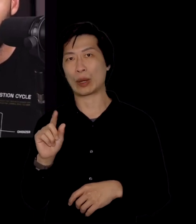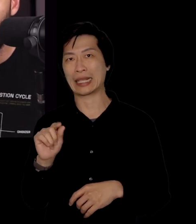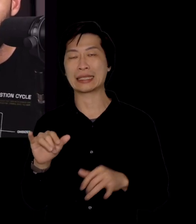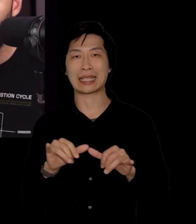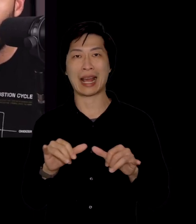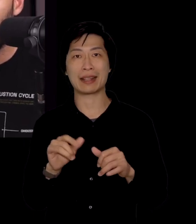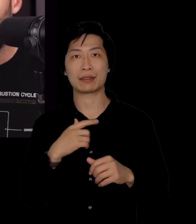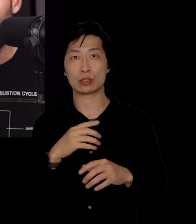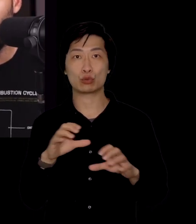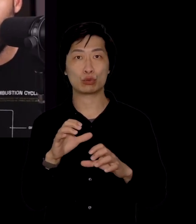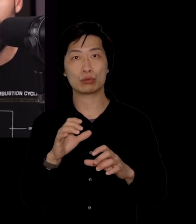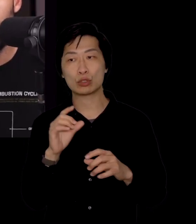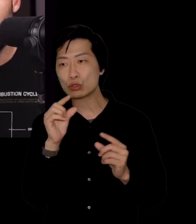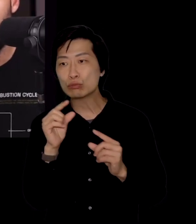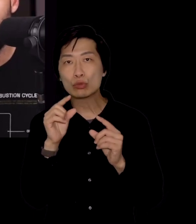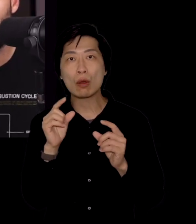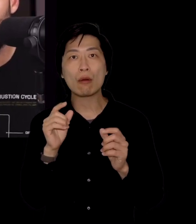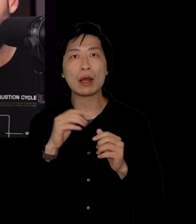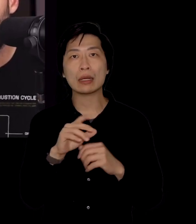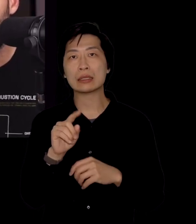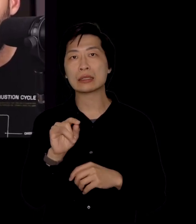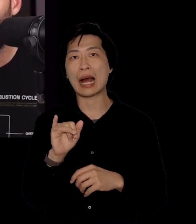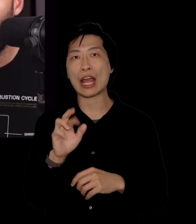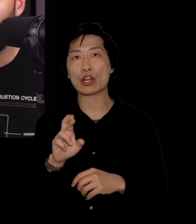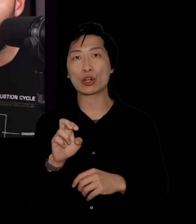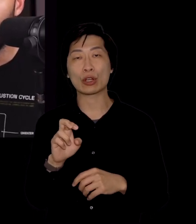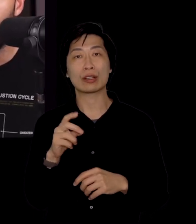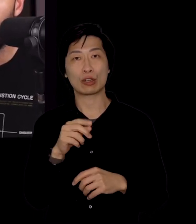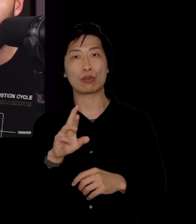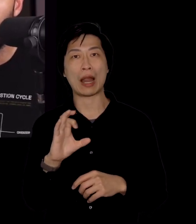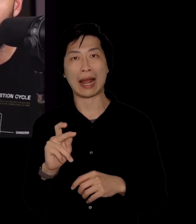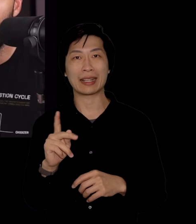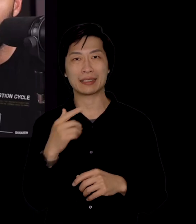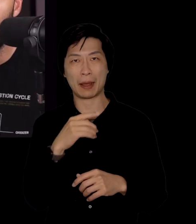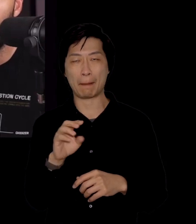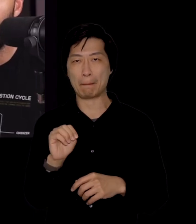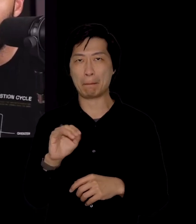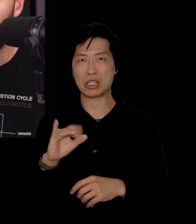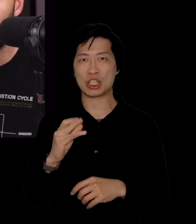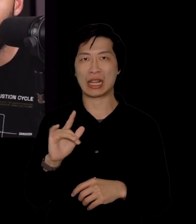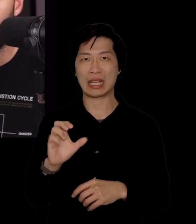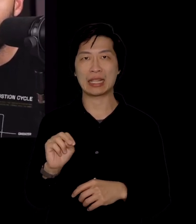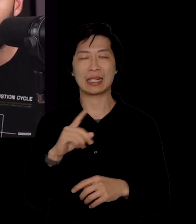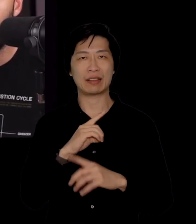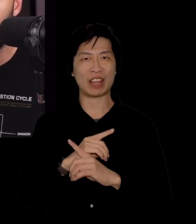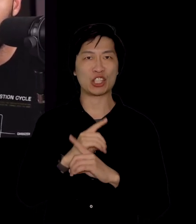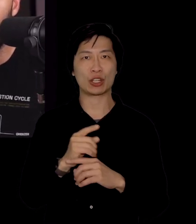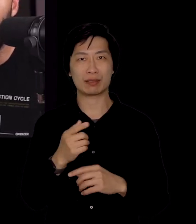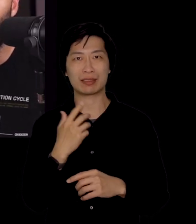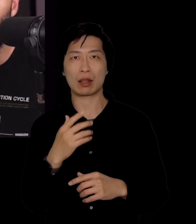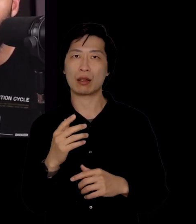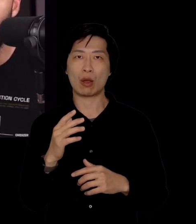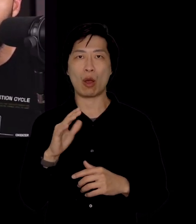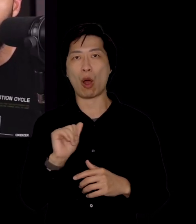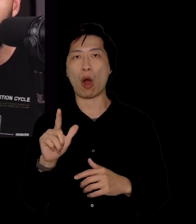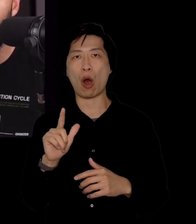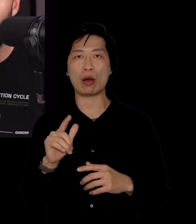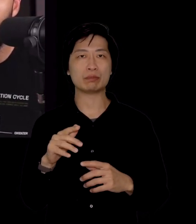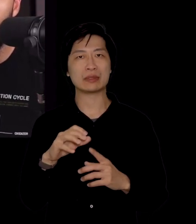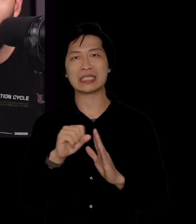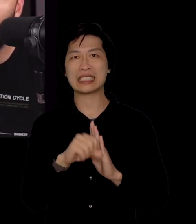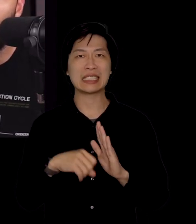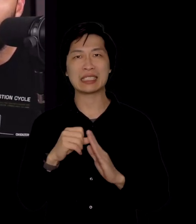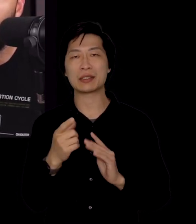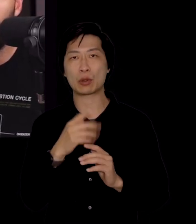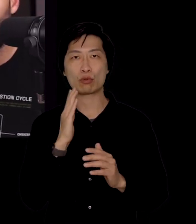285-65R20 size. If I do a quick search on Tire Rack, you can see that this Michelin Defender, same exact size. This is a highway all season.